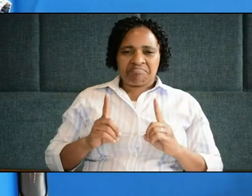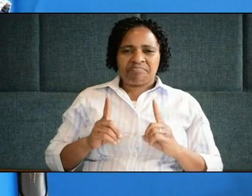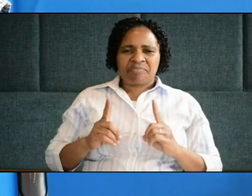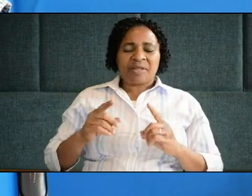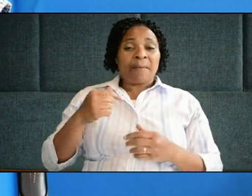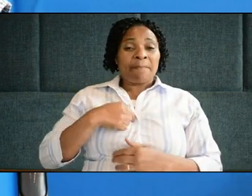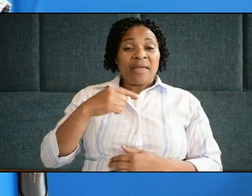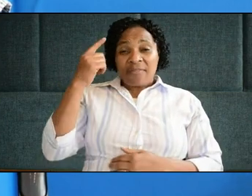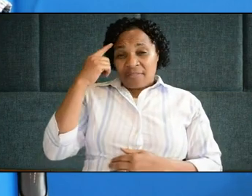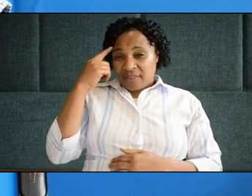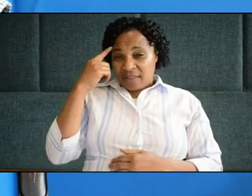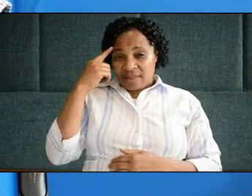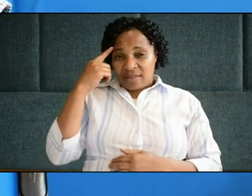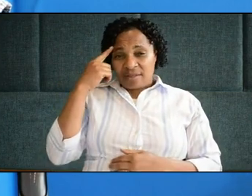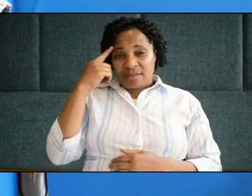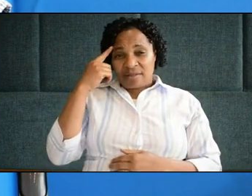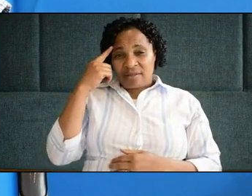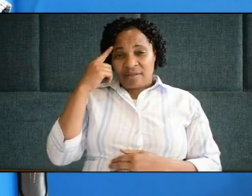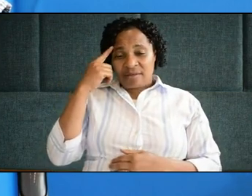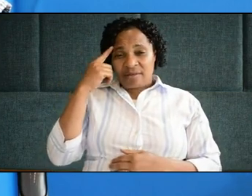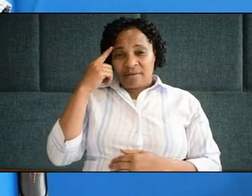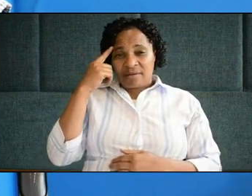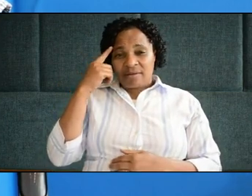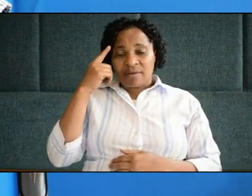I think